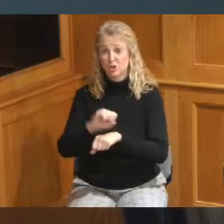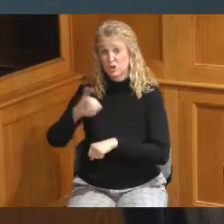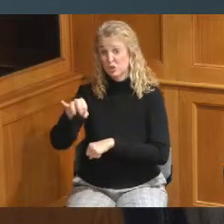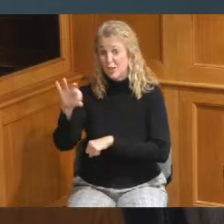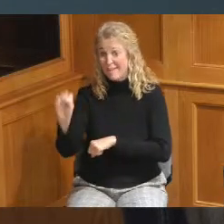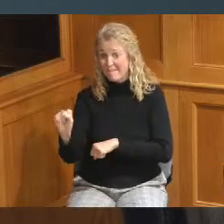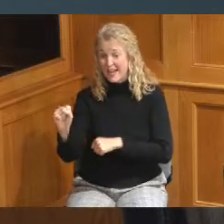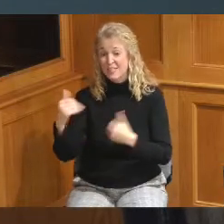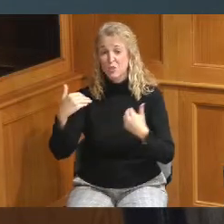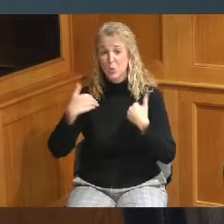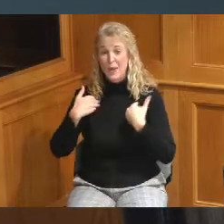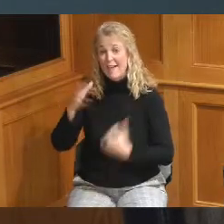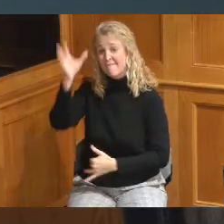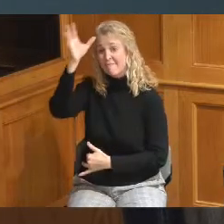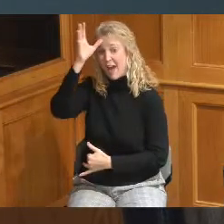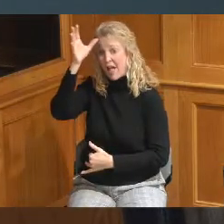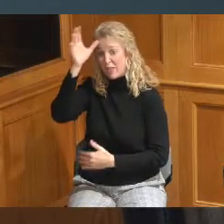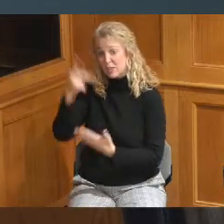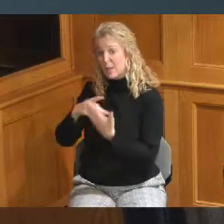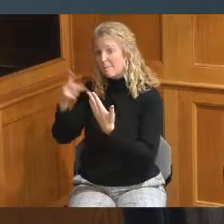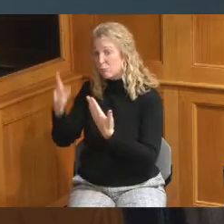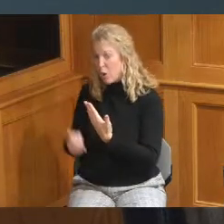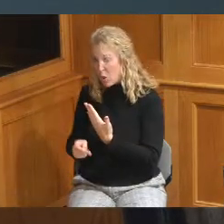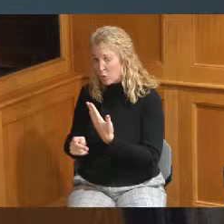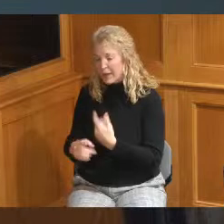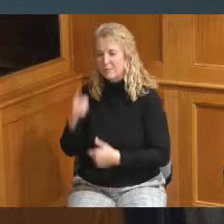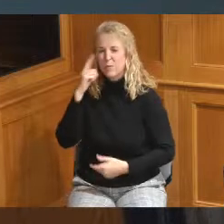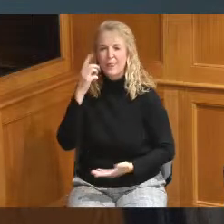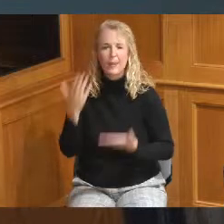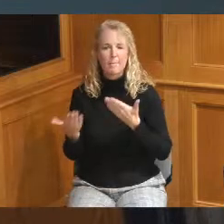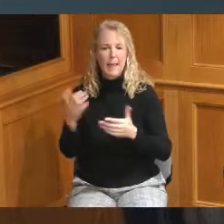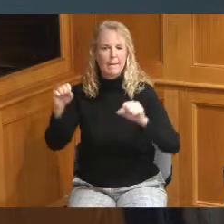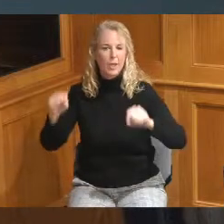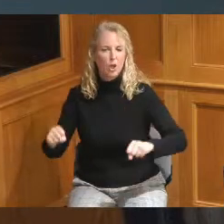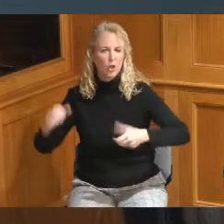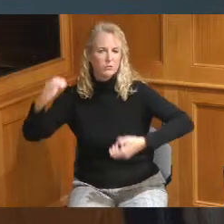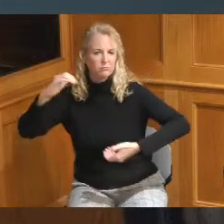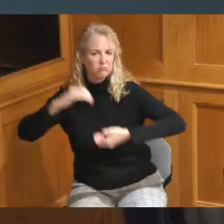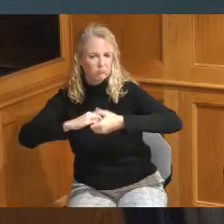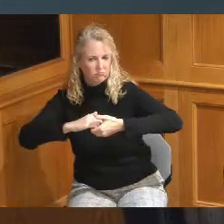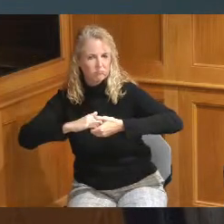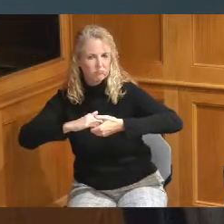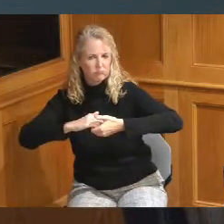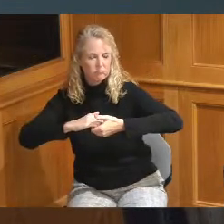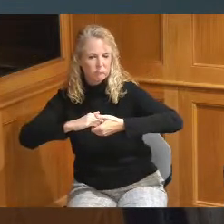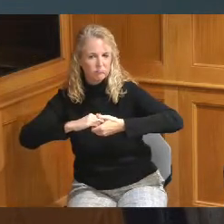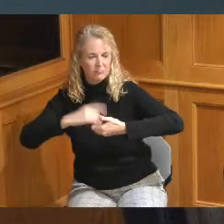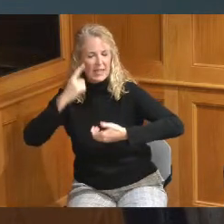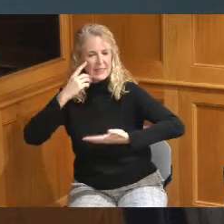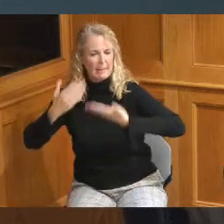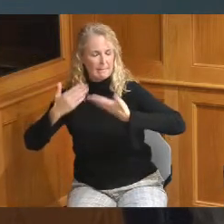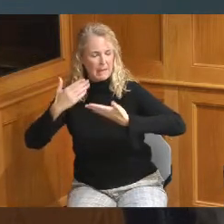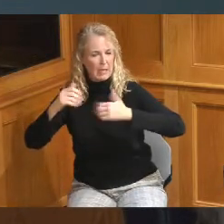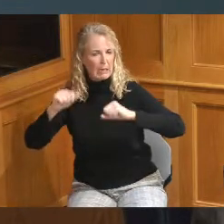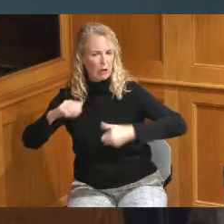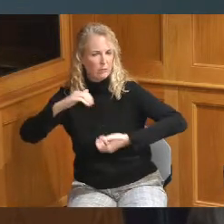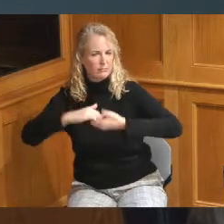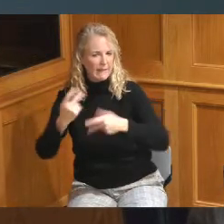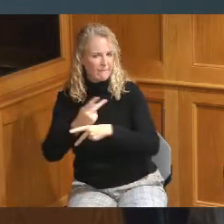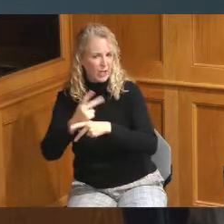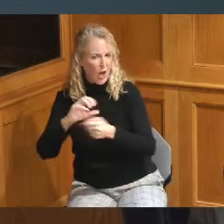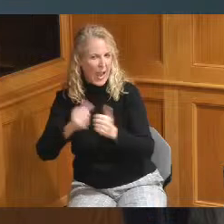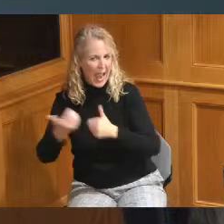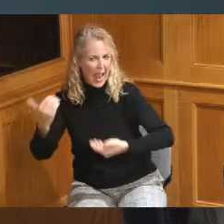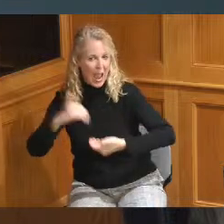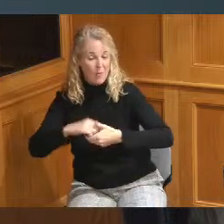a father's program, which I think Director Patton and his team does an excellent job. But